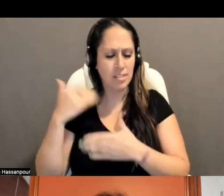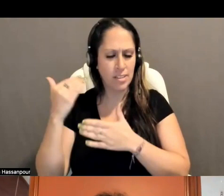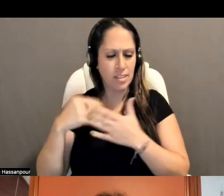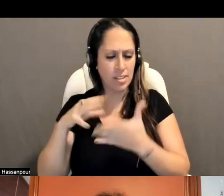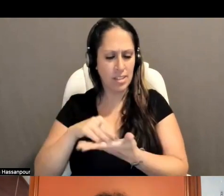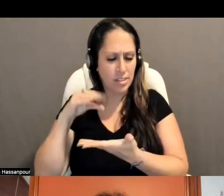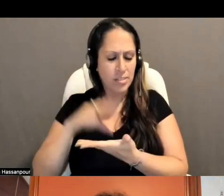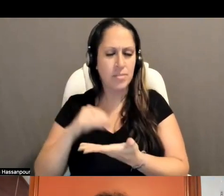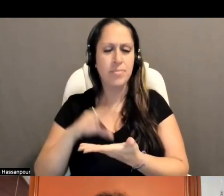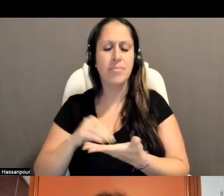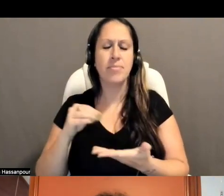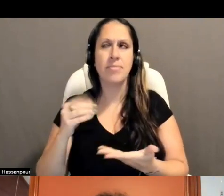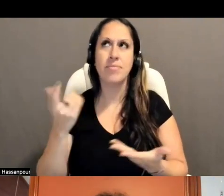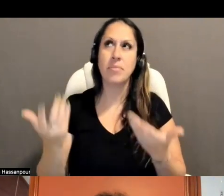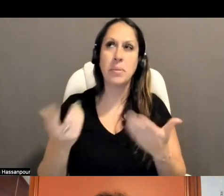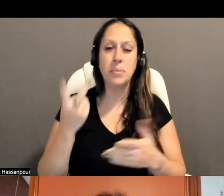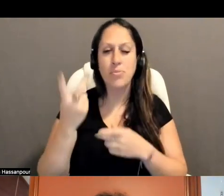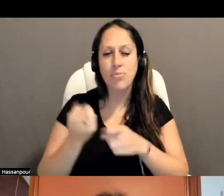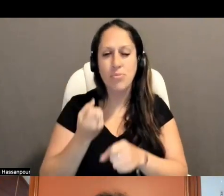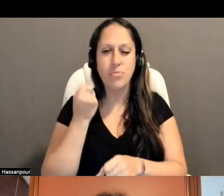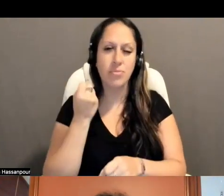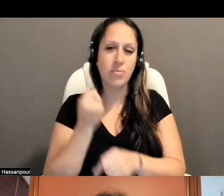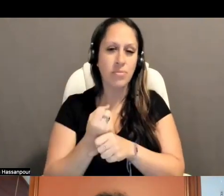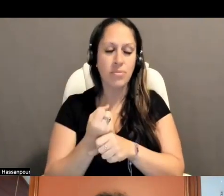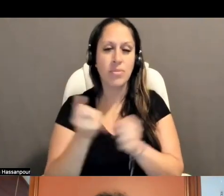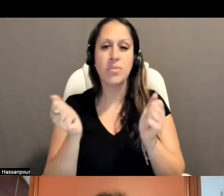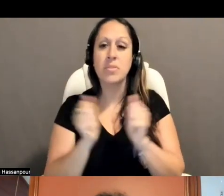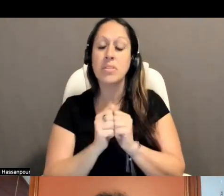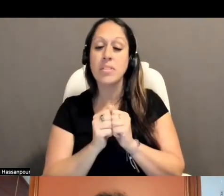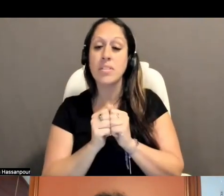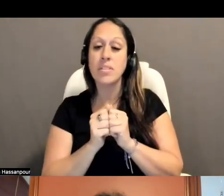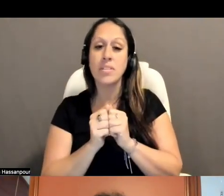I took, I don't know, 2 years or so with